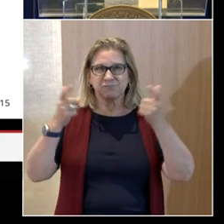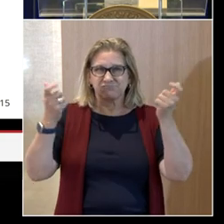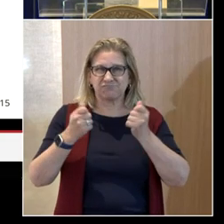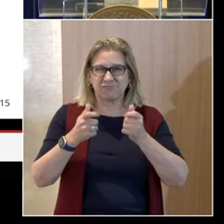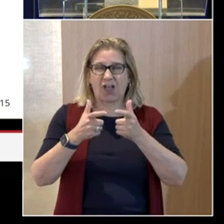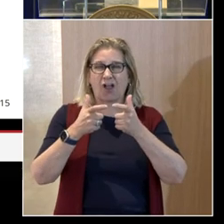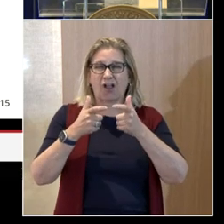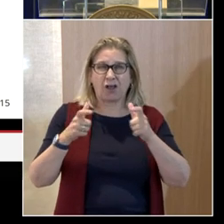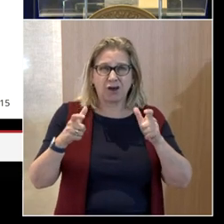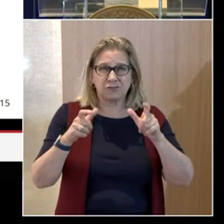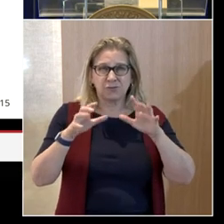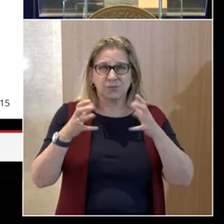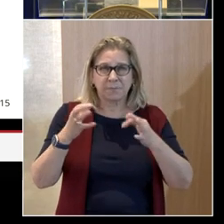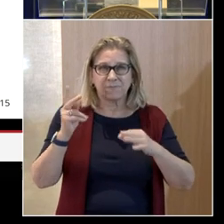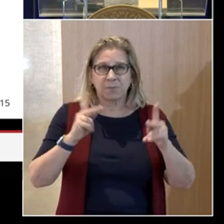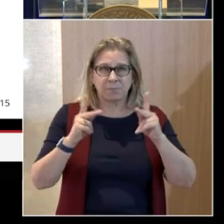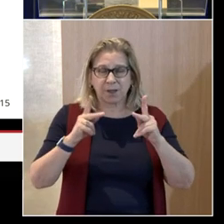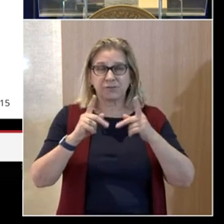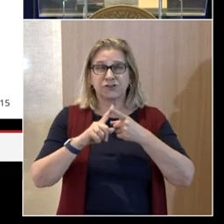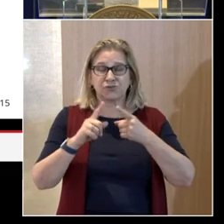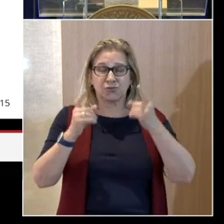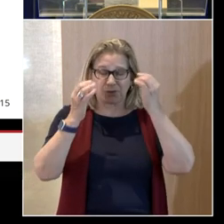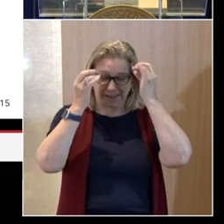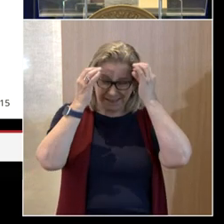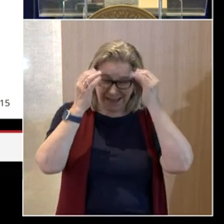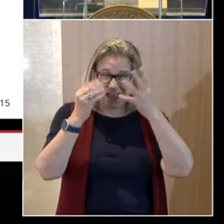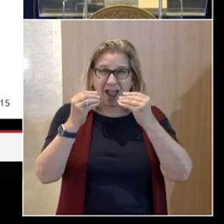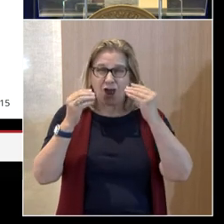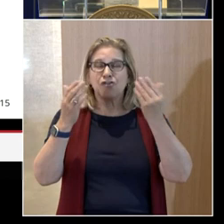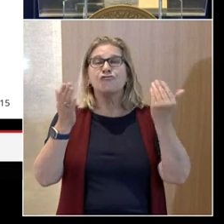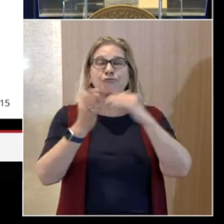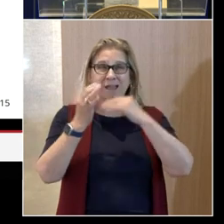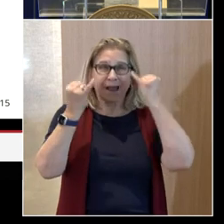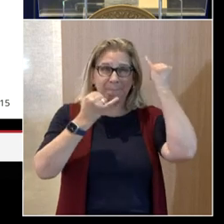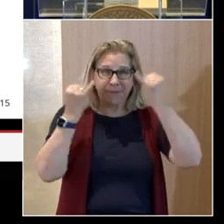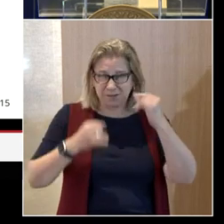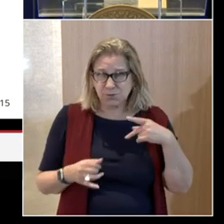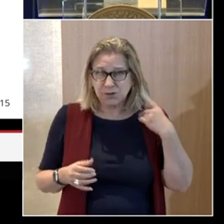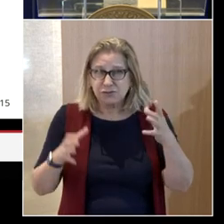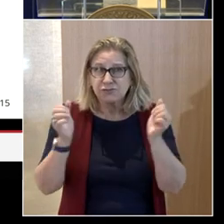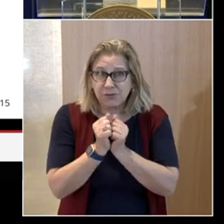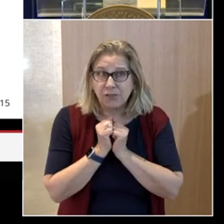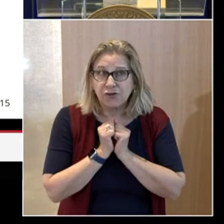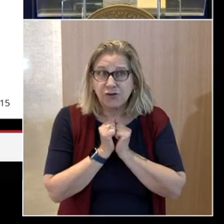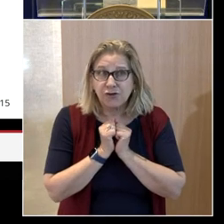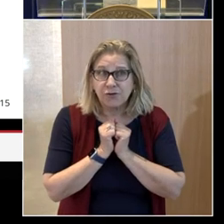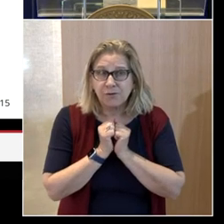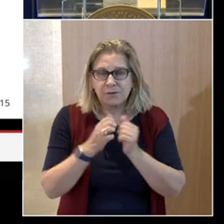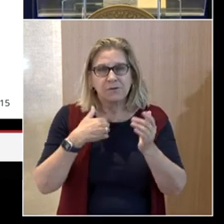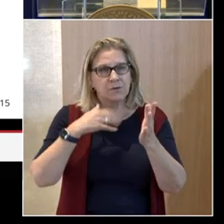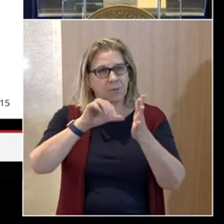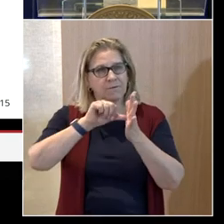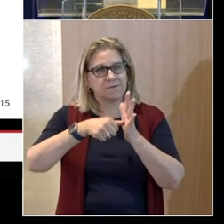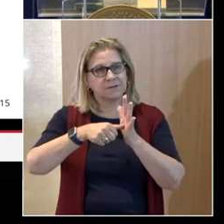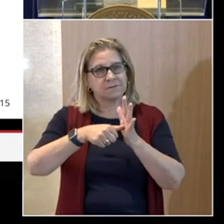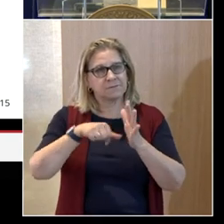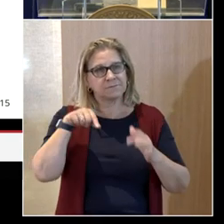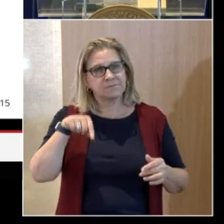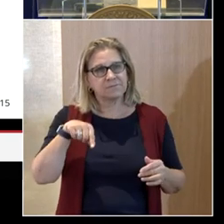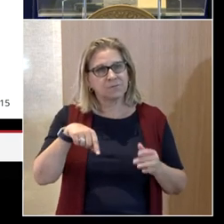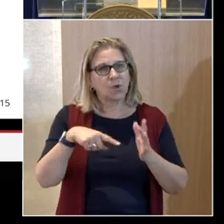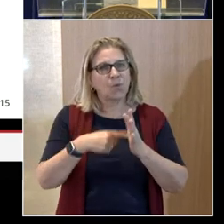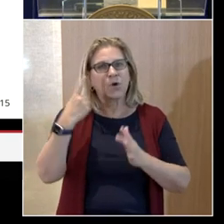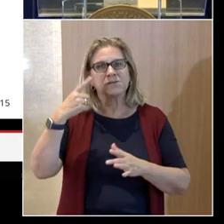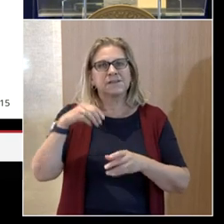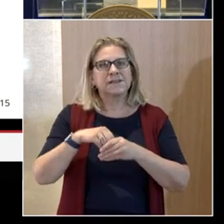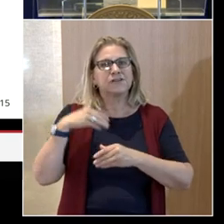And I want to emphasize something that many of the speakers said, which is this is a once-in-a-generation opportunity. This is the big ideas.